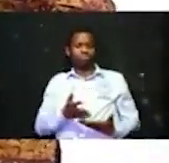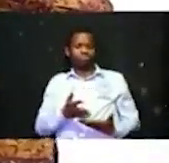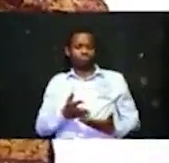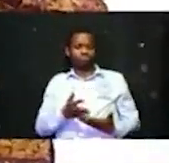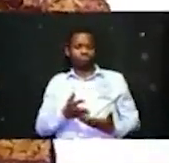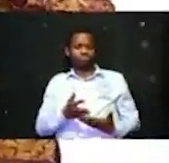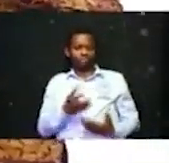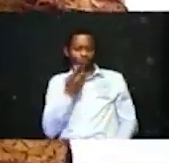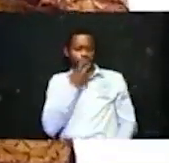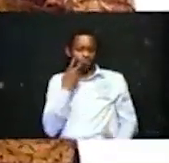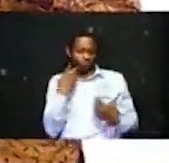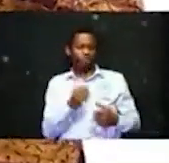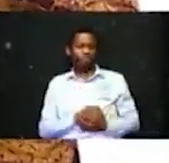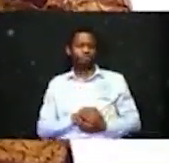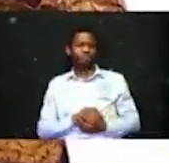Now, speak well.